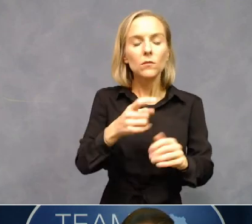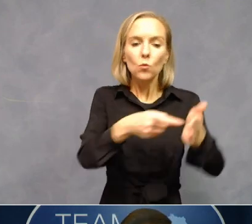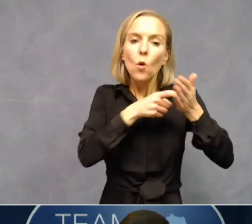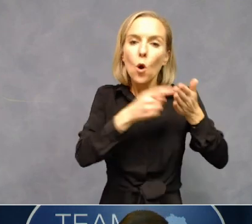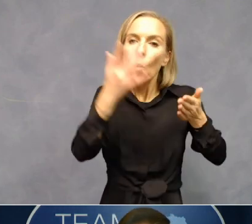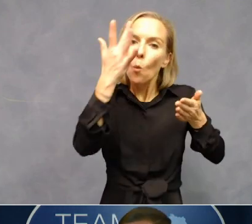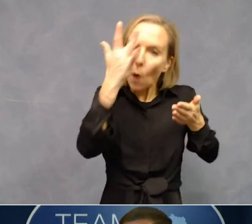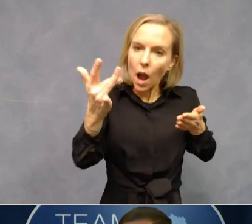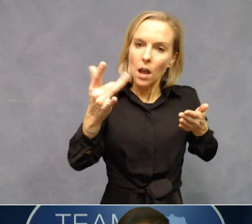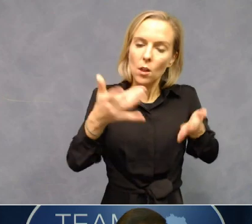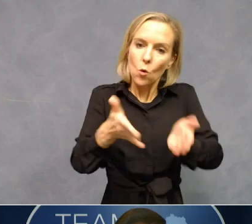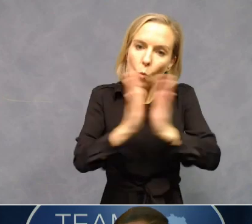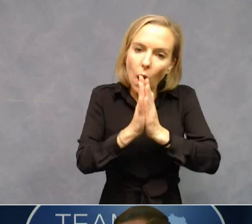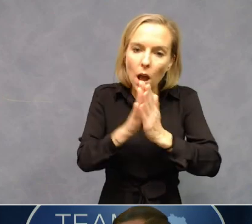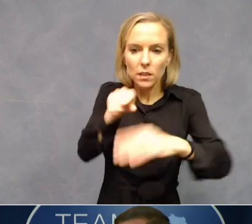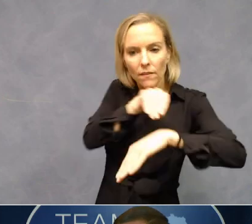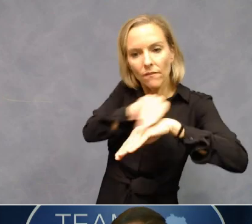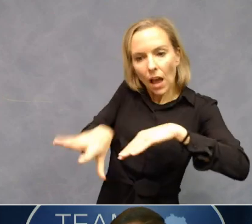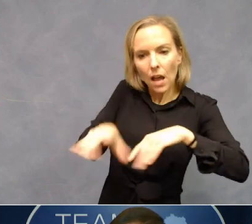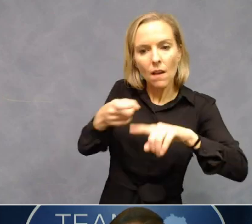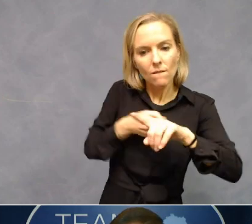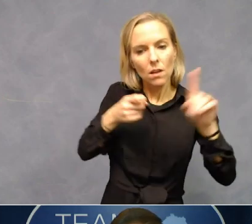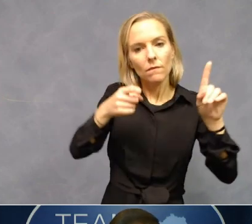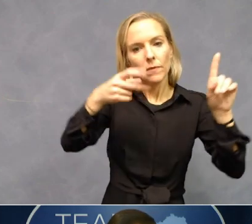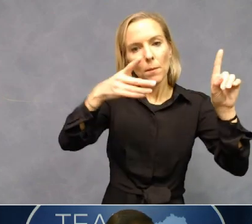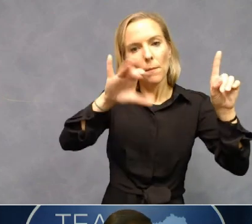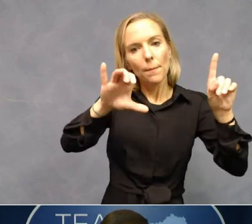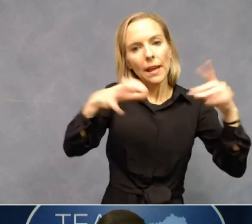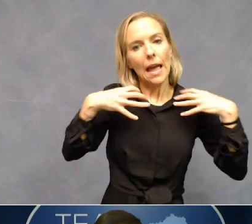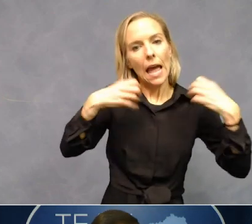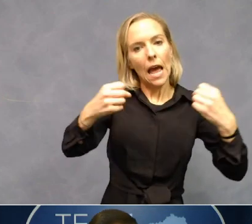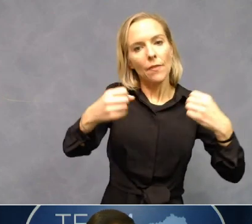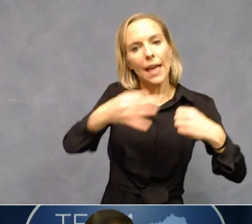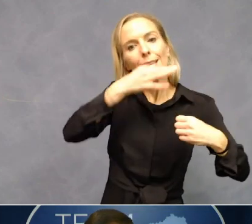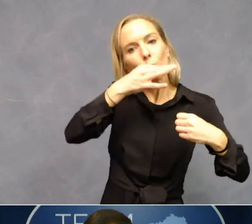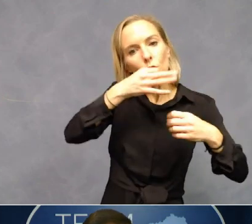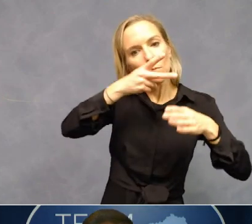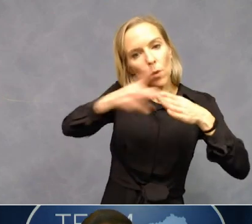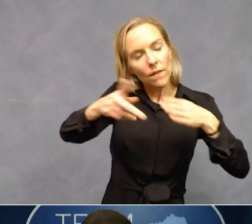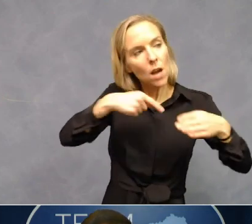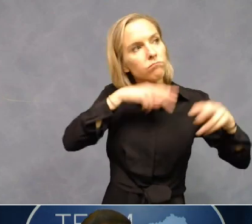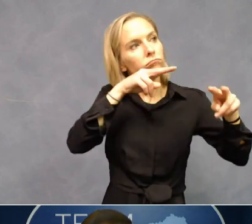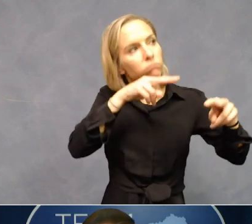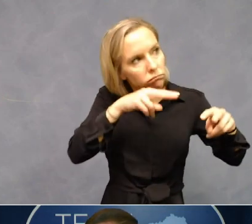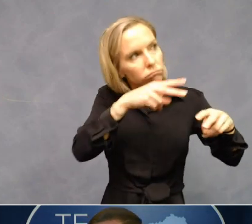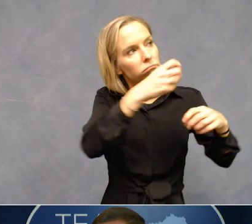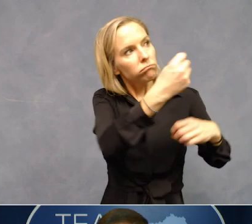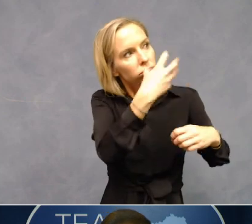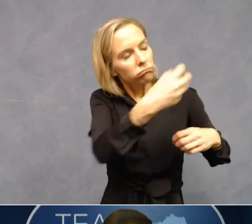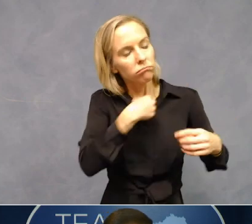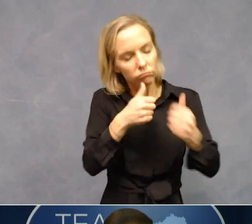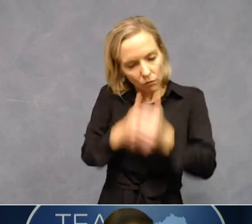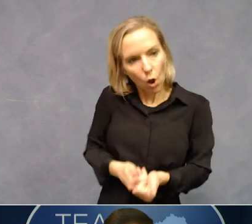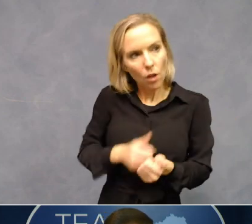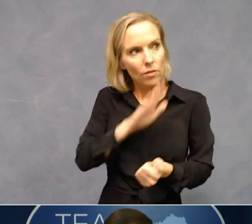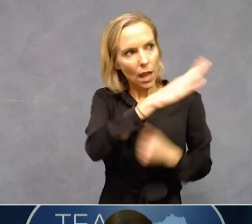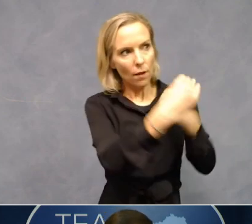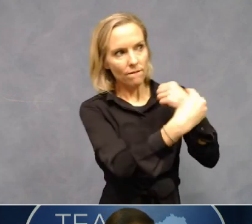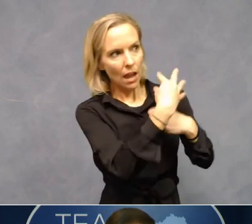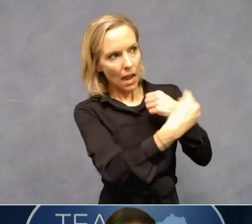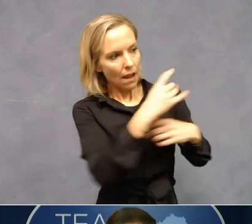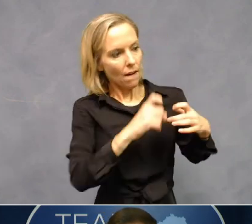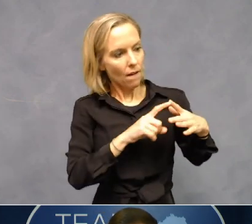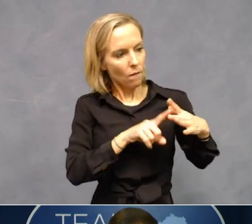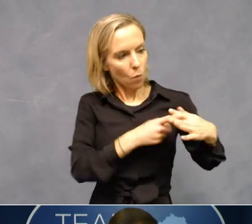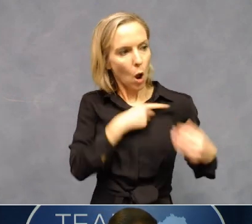and at the advice of public health experts. And I have promised to be following that advice from the beginning, and I have